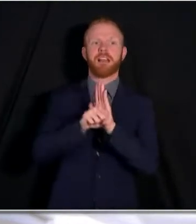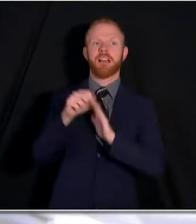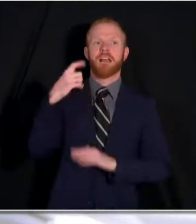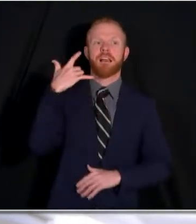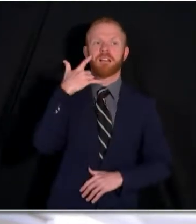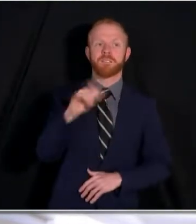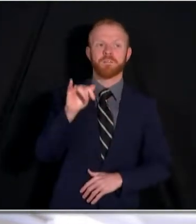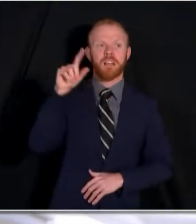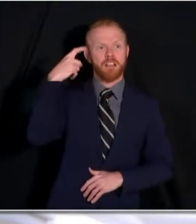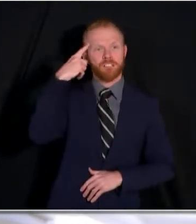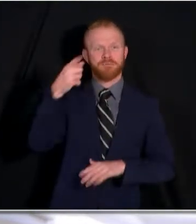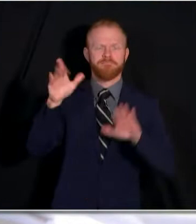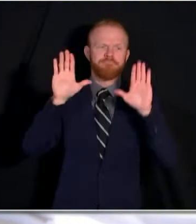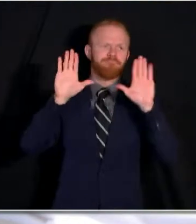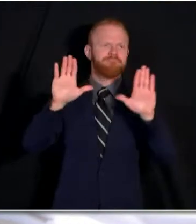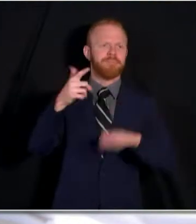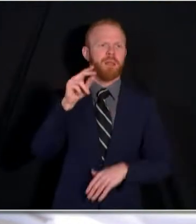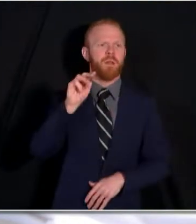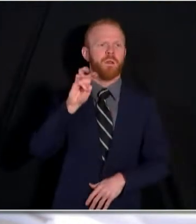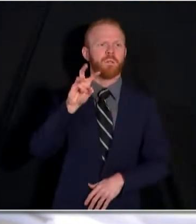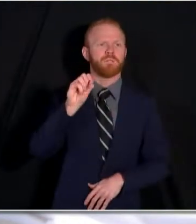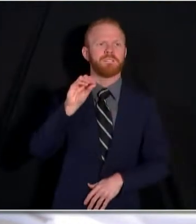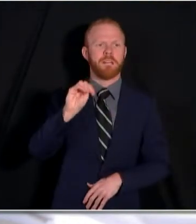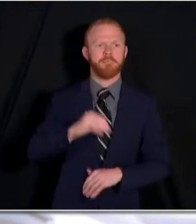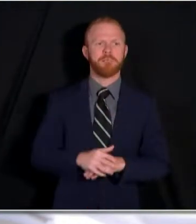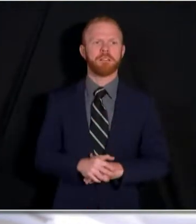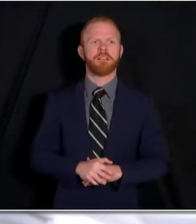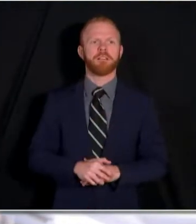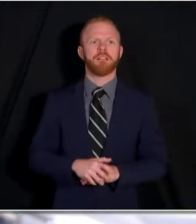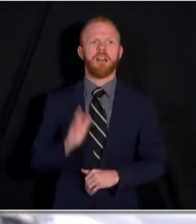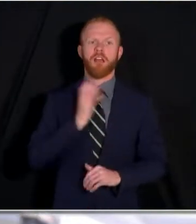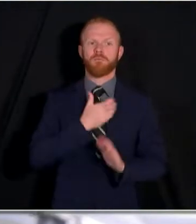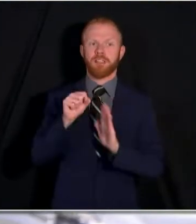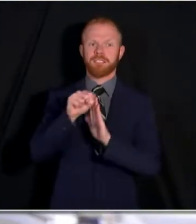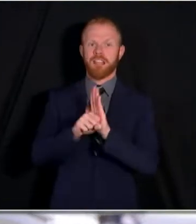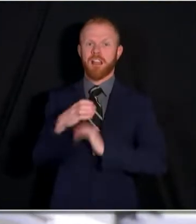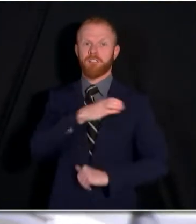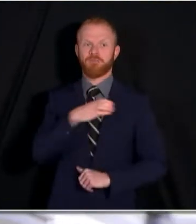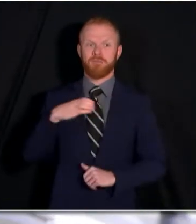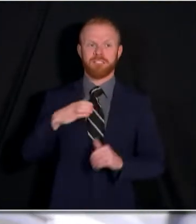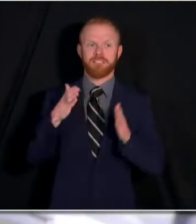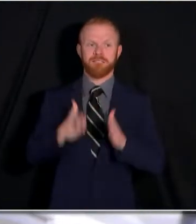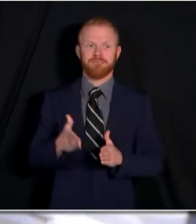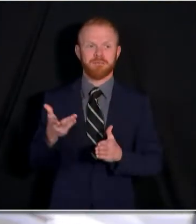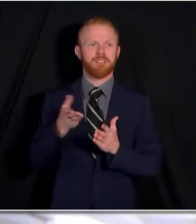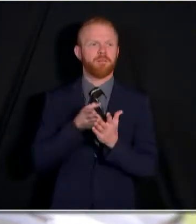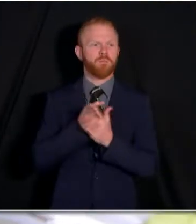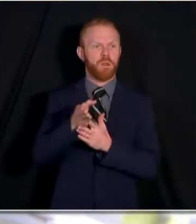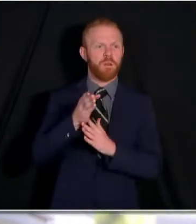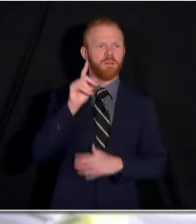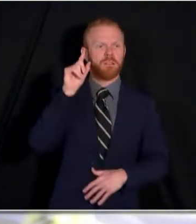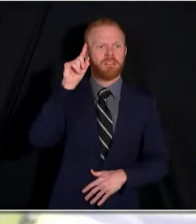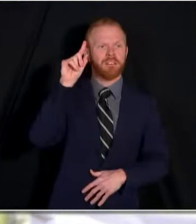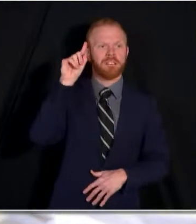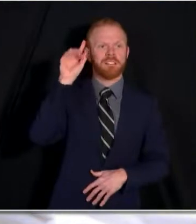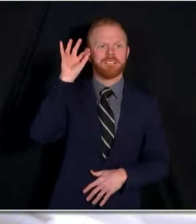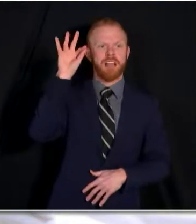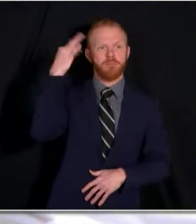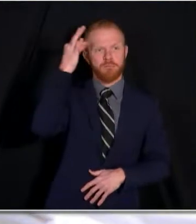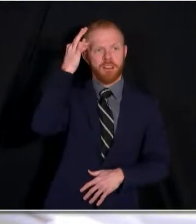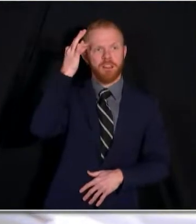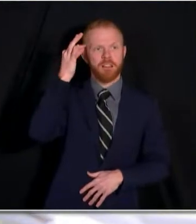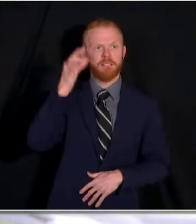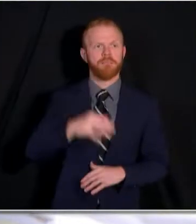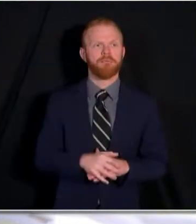legislator, Wendy Carrillo, who is here, through the federal government also, and I'm going to get to Jimmy Gomez in a